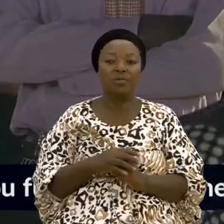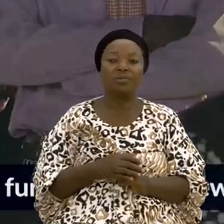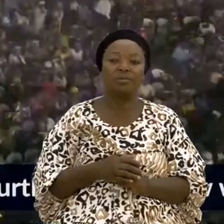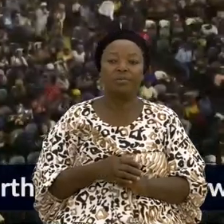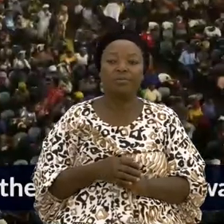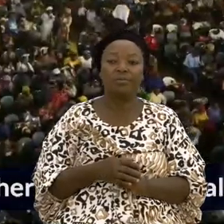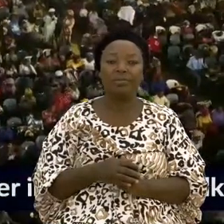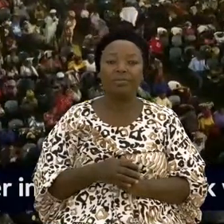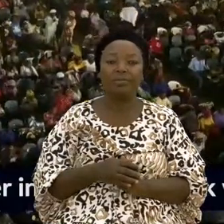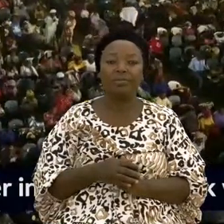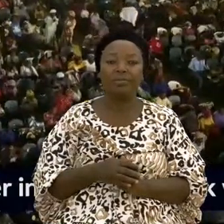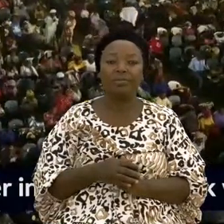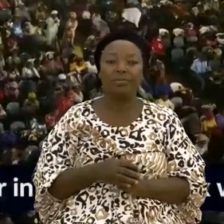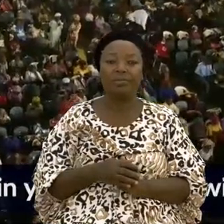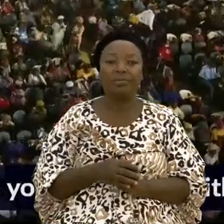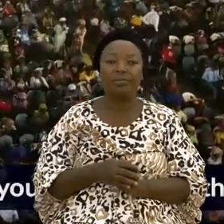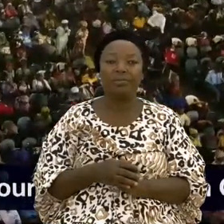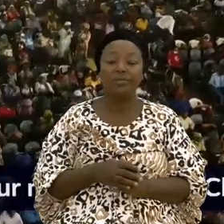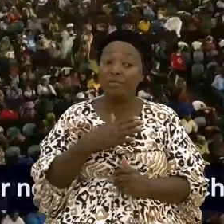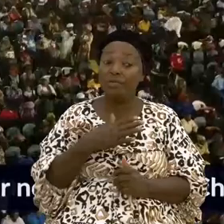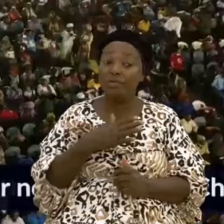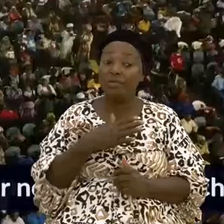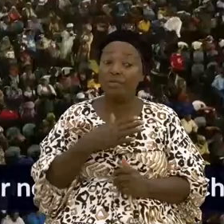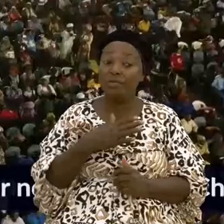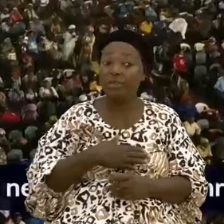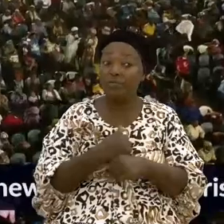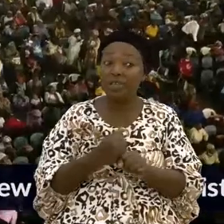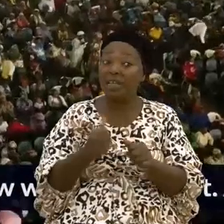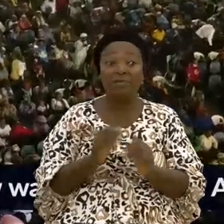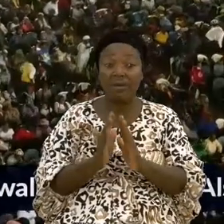Please make every arrangement to be there.